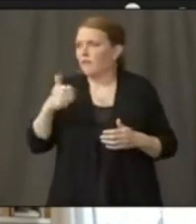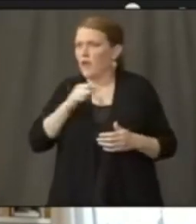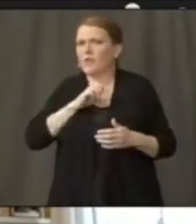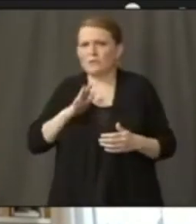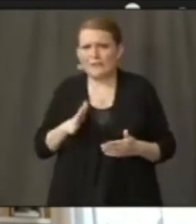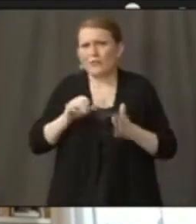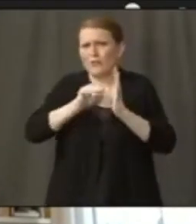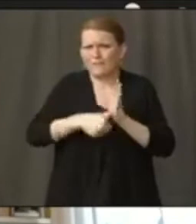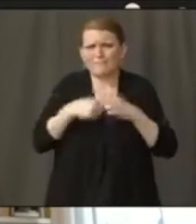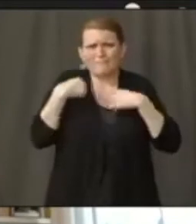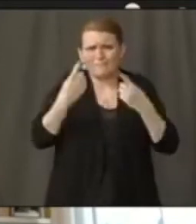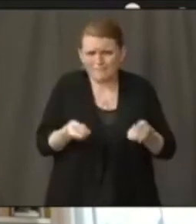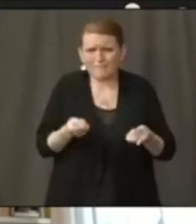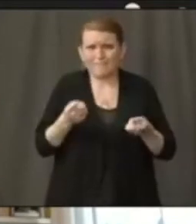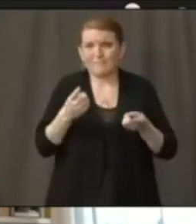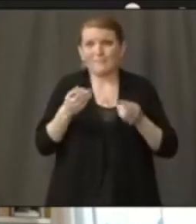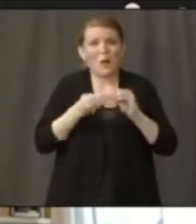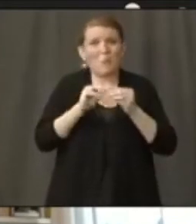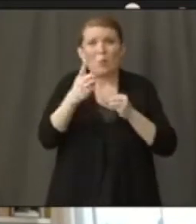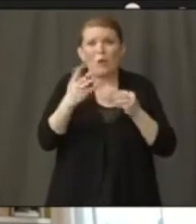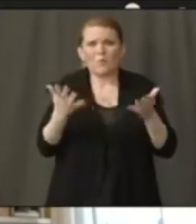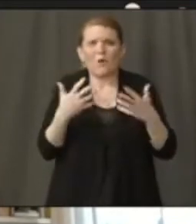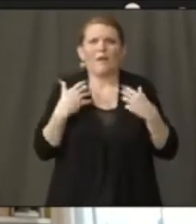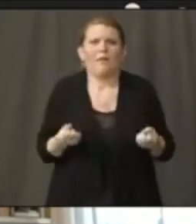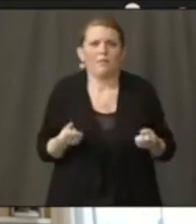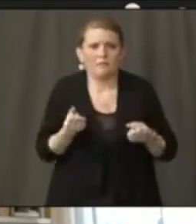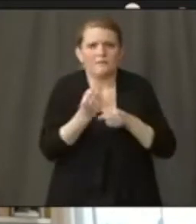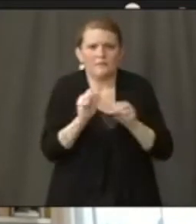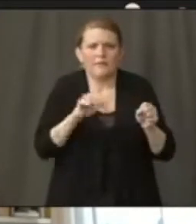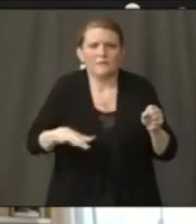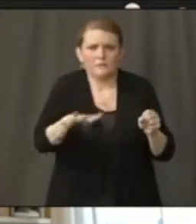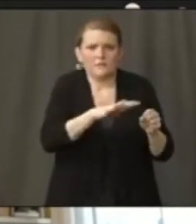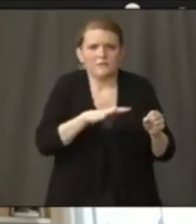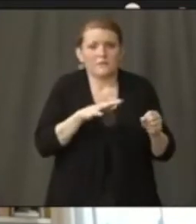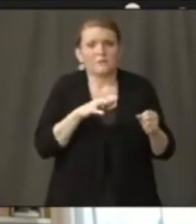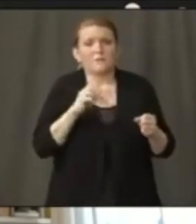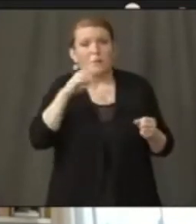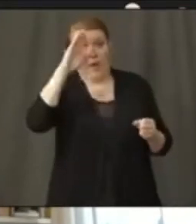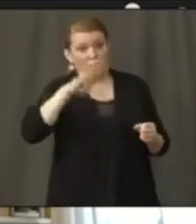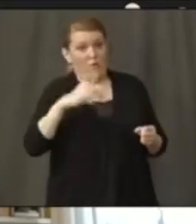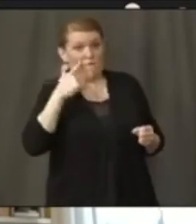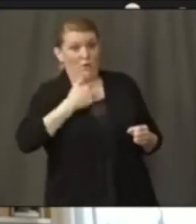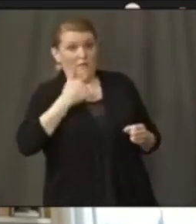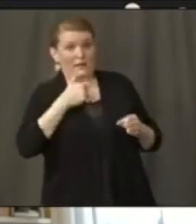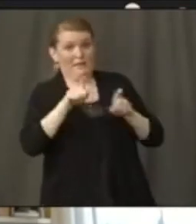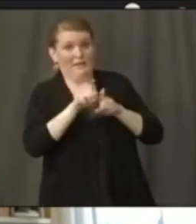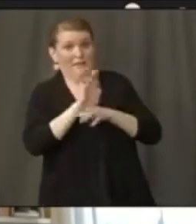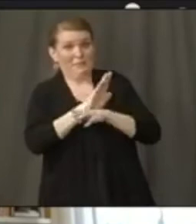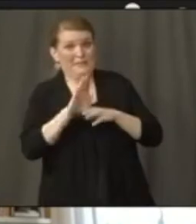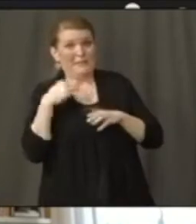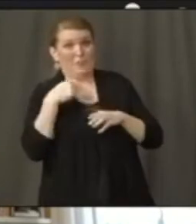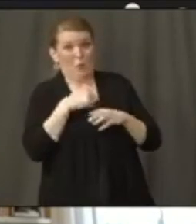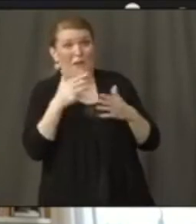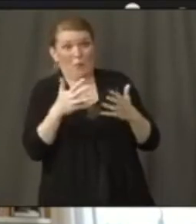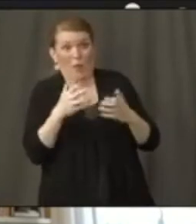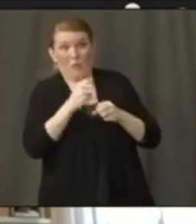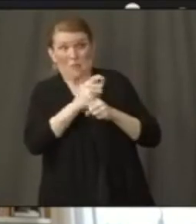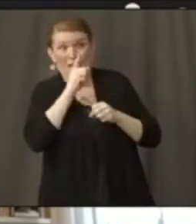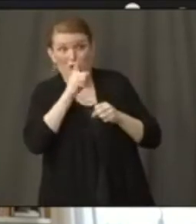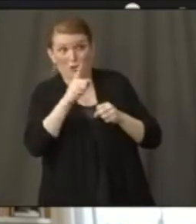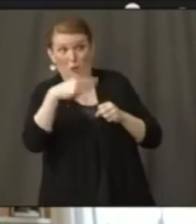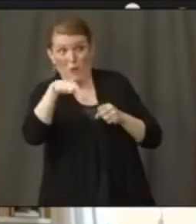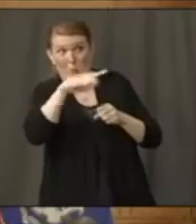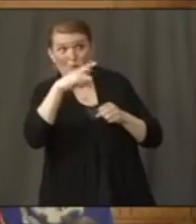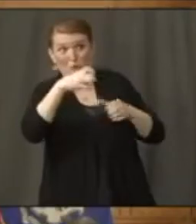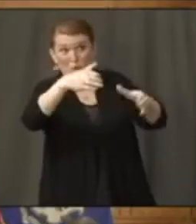know from our healthcare professionals that we're moving in the right direction at the right time. You know, thank you,